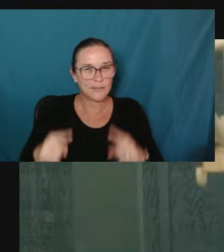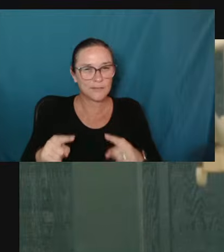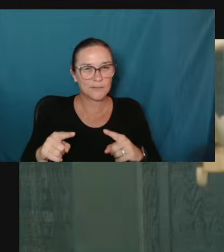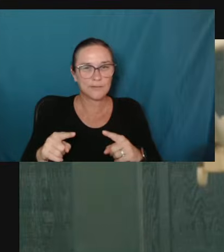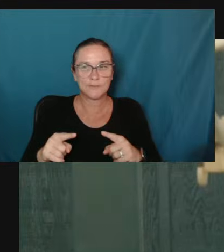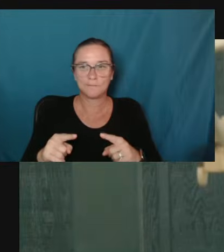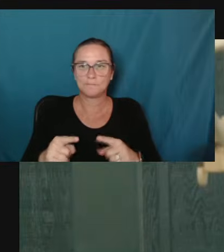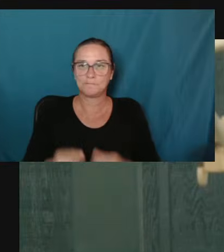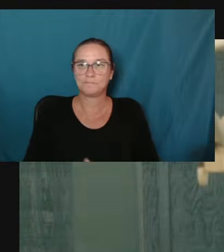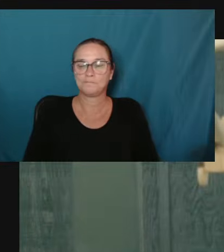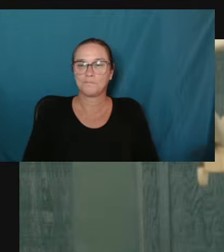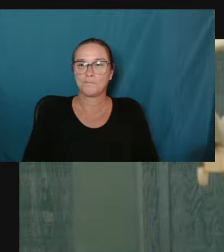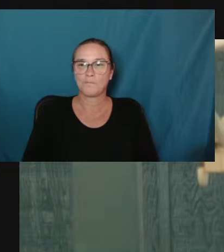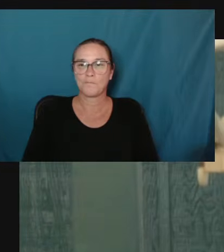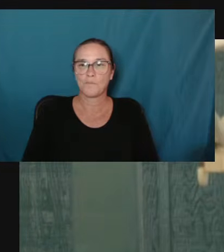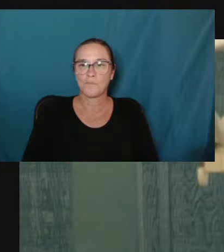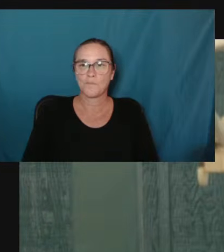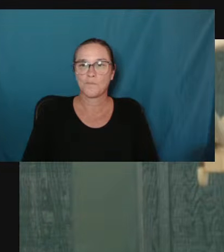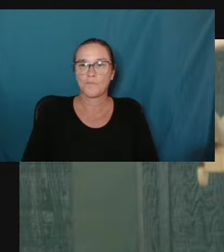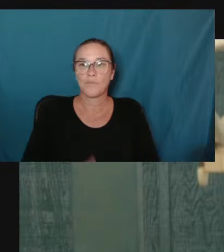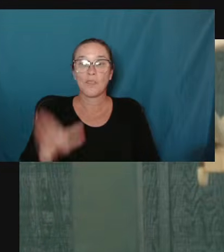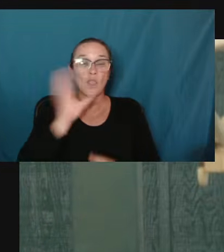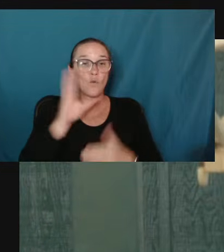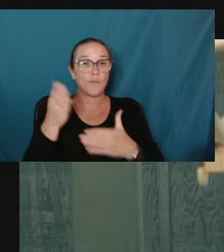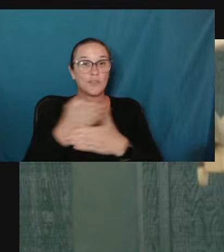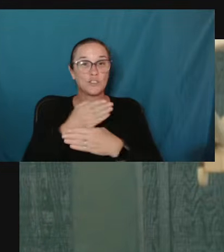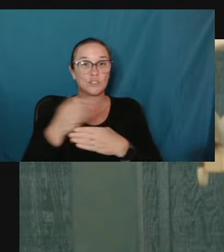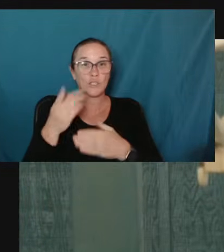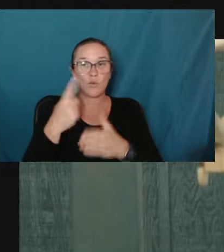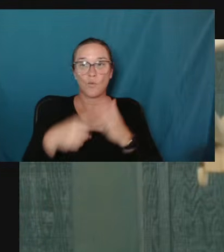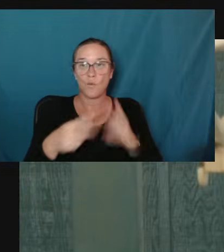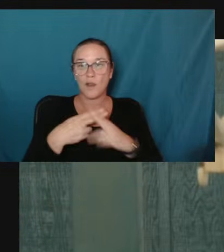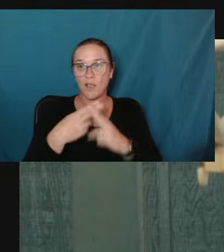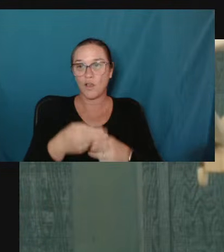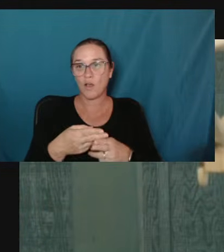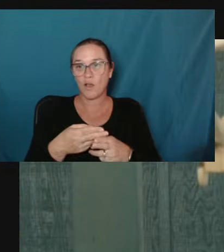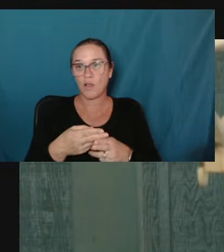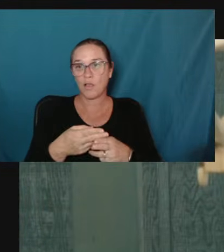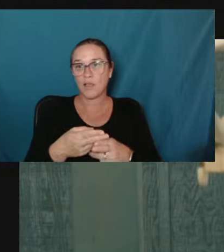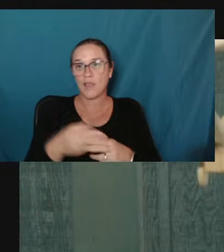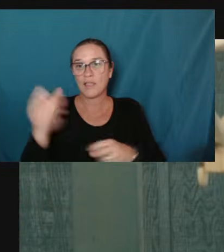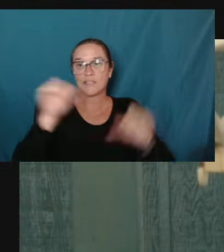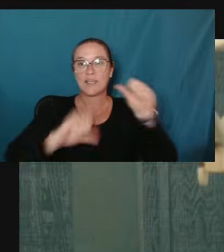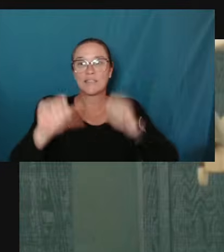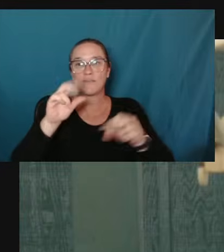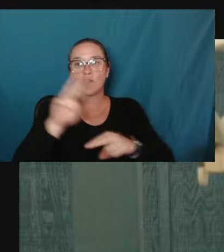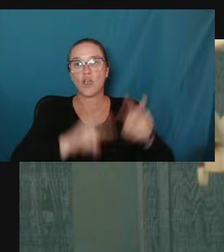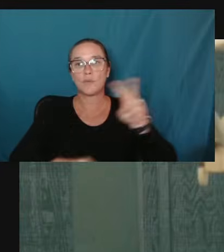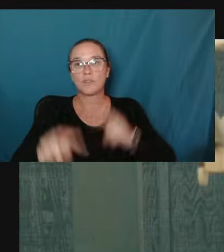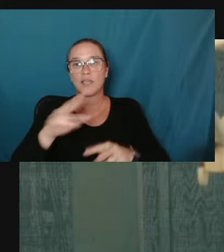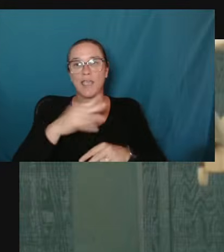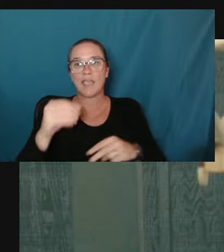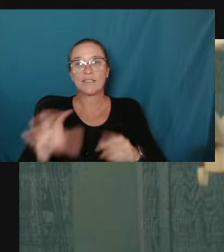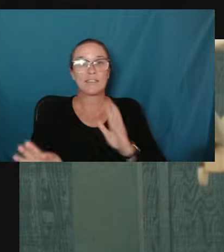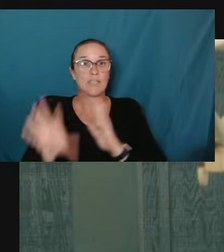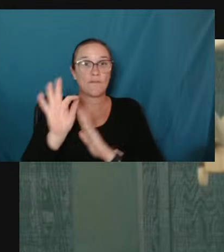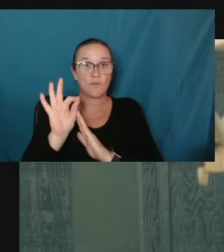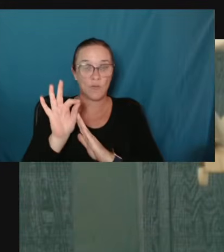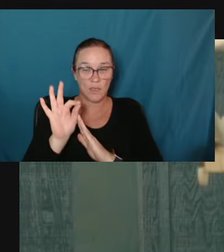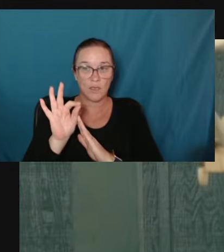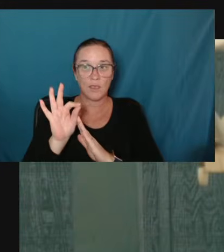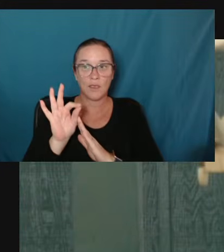time. And I'm going to be sharing what I call the tale of scientific observation and discovery